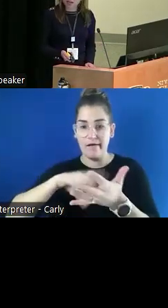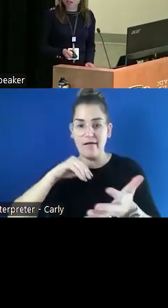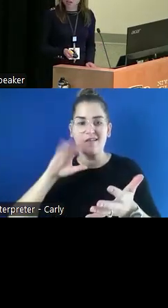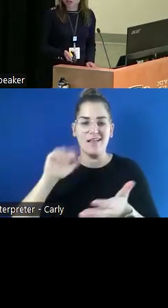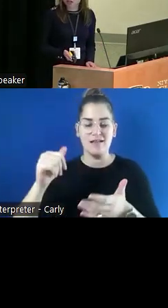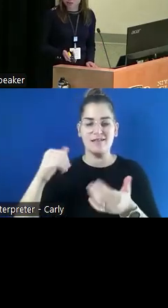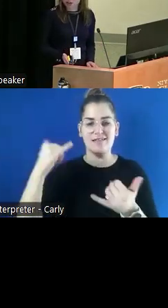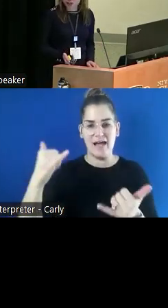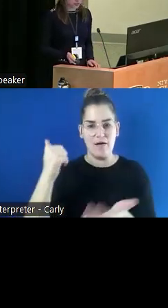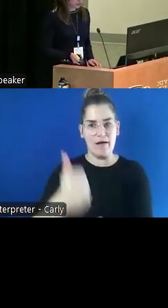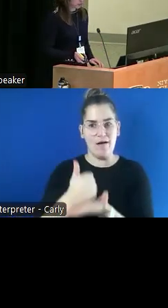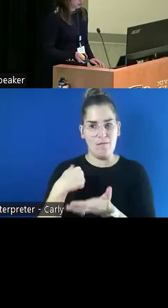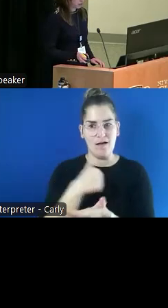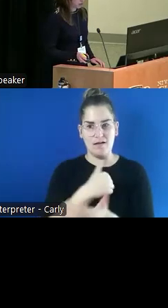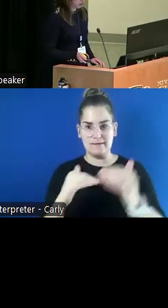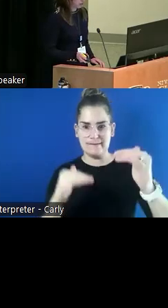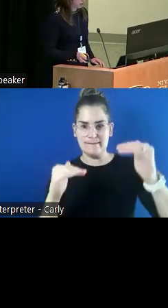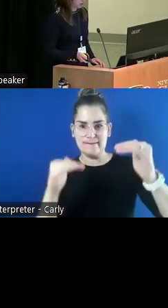mechanism and treatment targets.